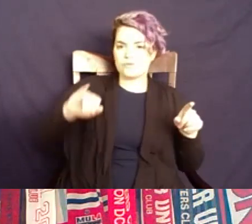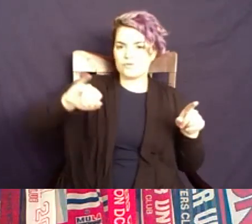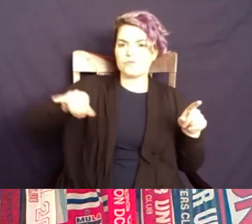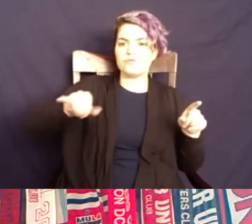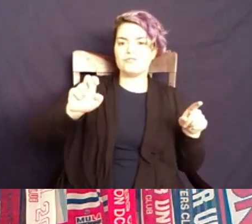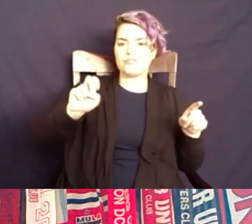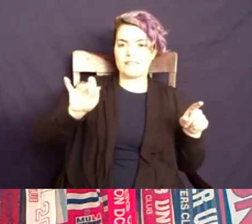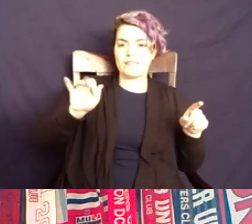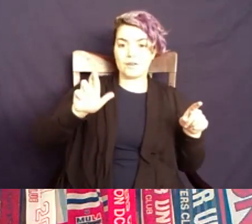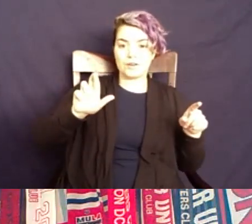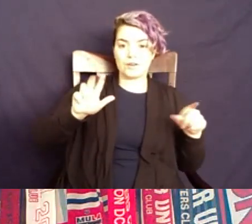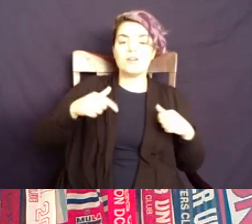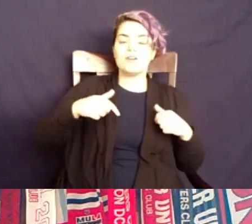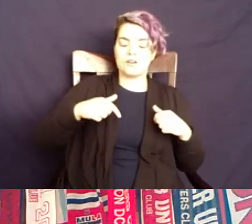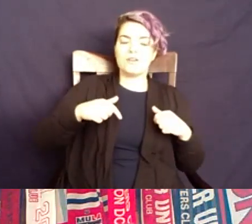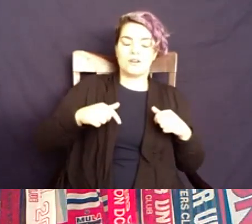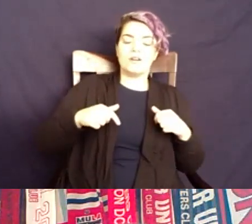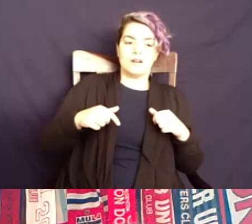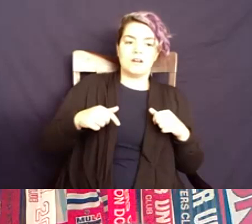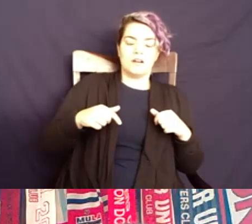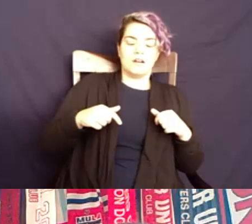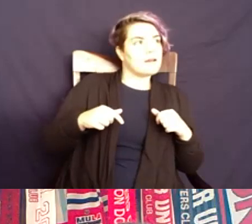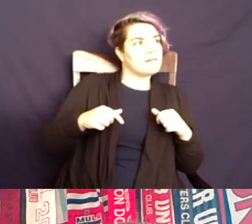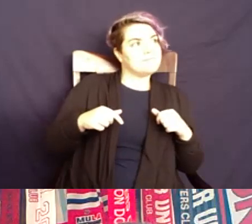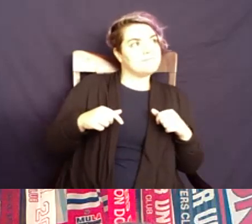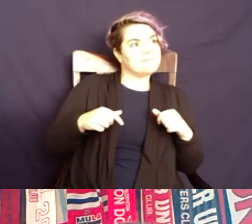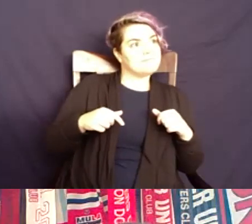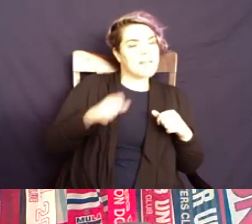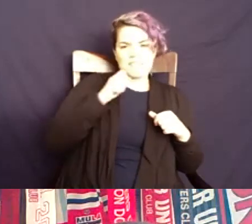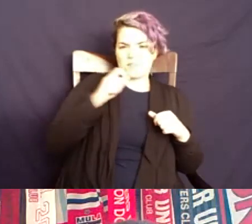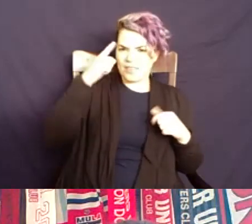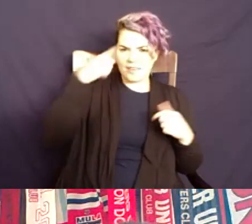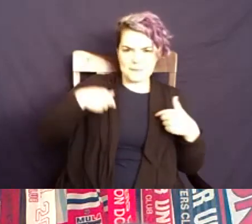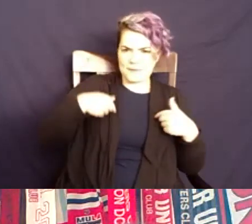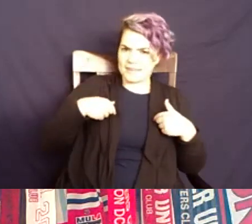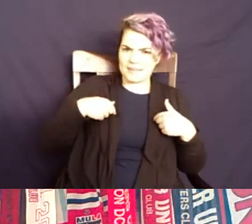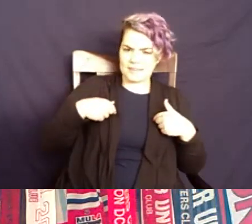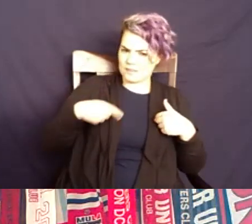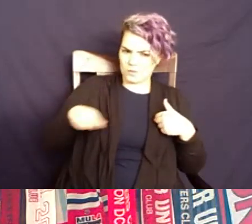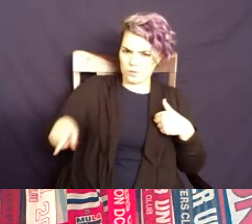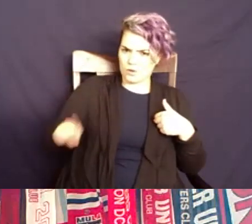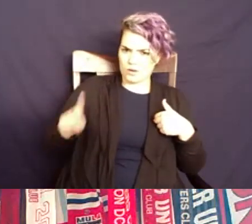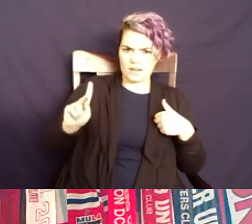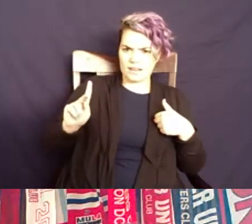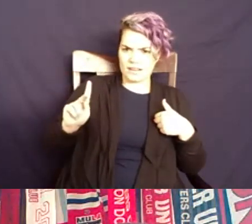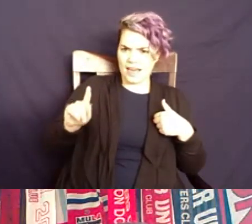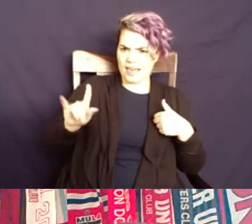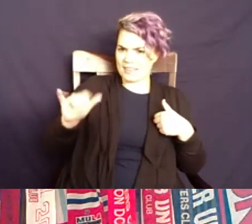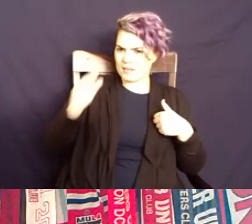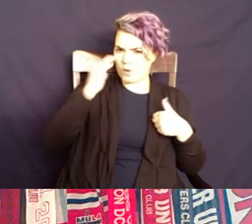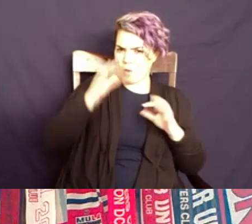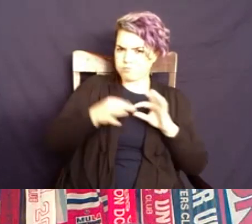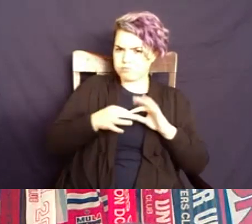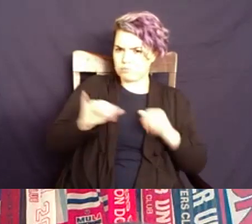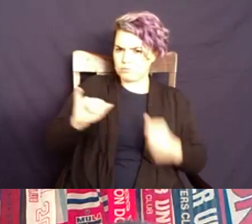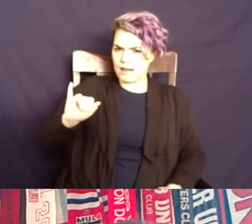don't think that either Kathy or I are involved in that, but I